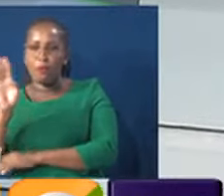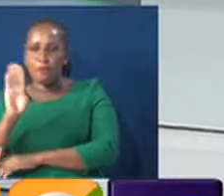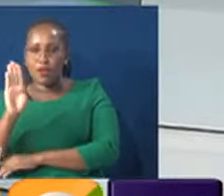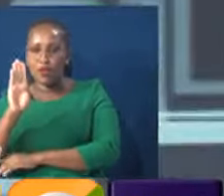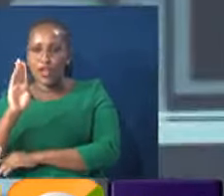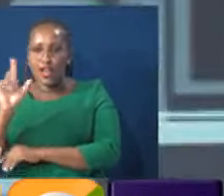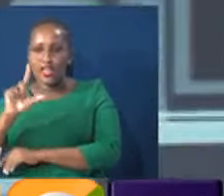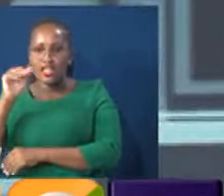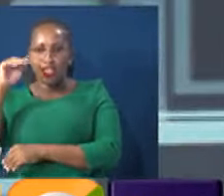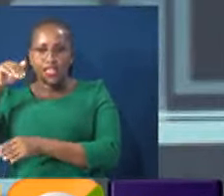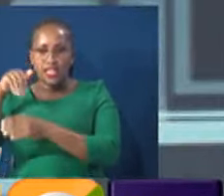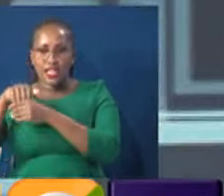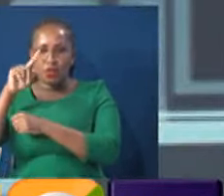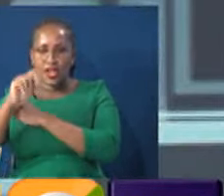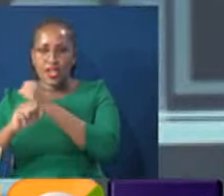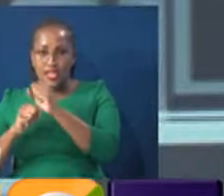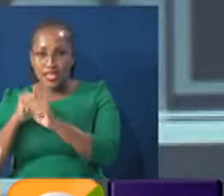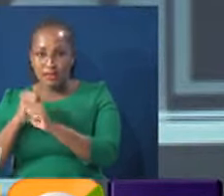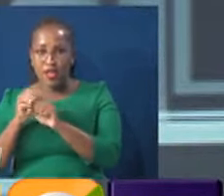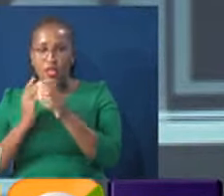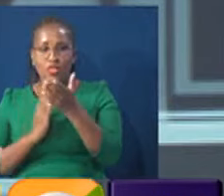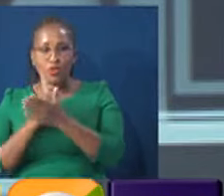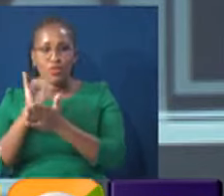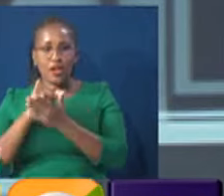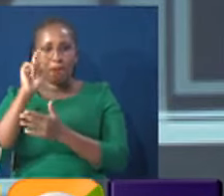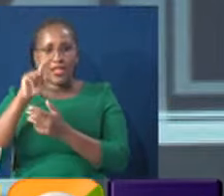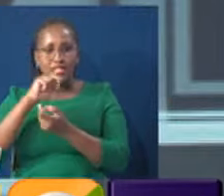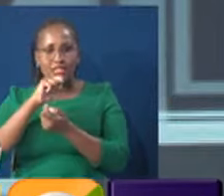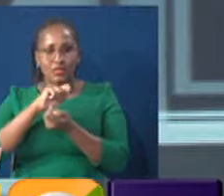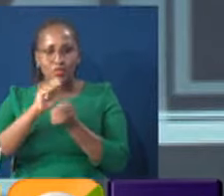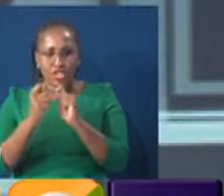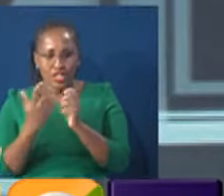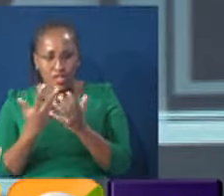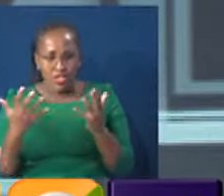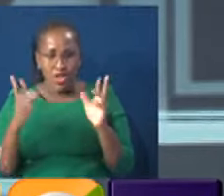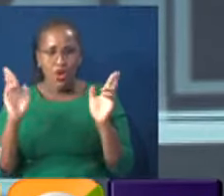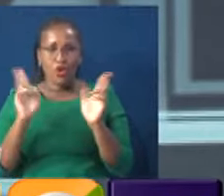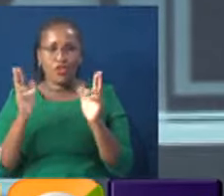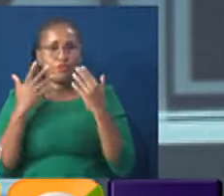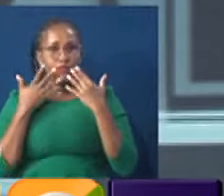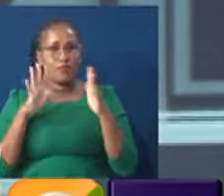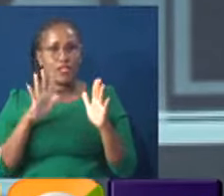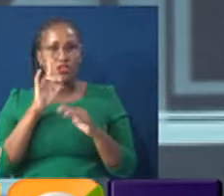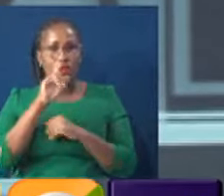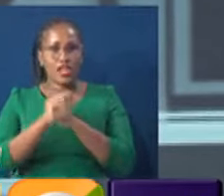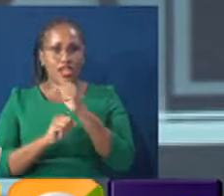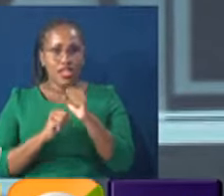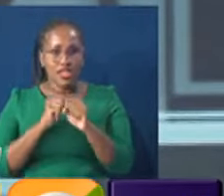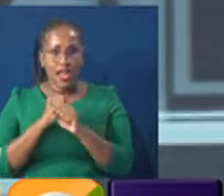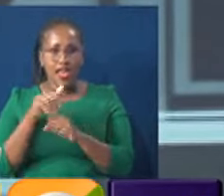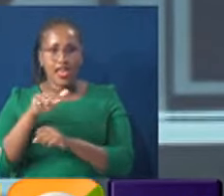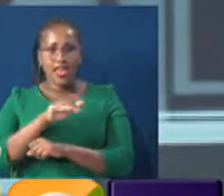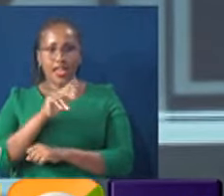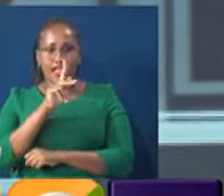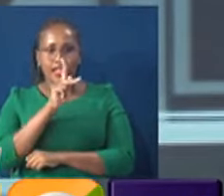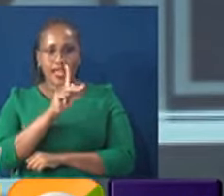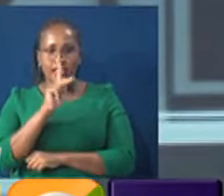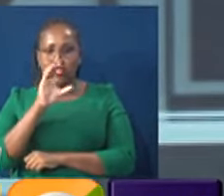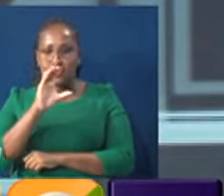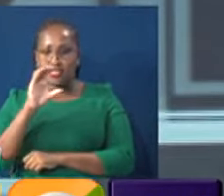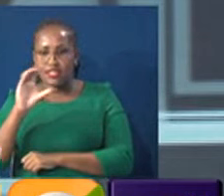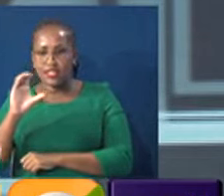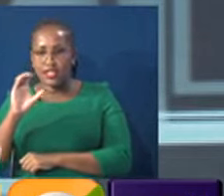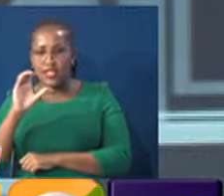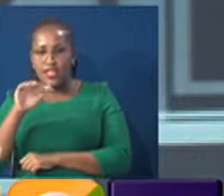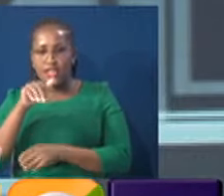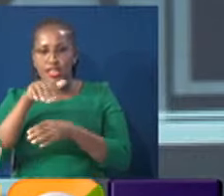And to manage that production, we need to modernize. Already, we finished during the year Nyambene KCC plant in mm-hmm.